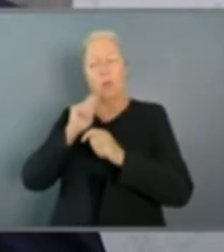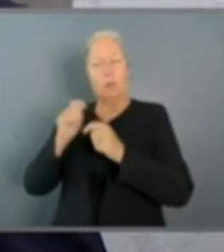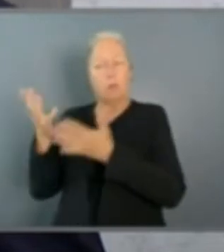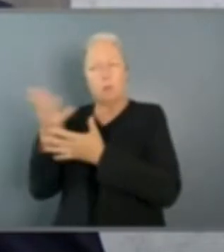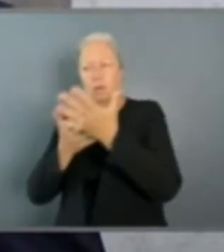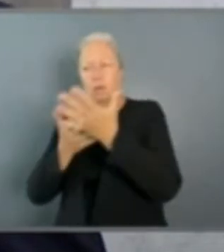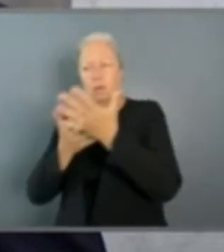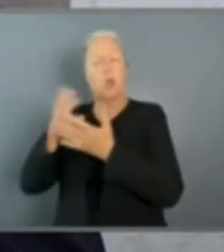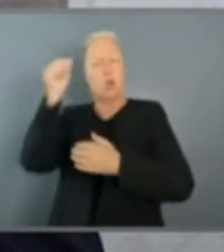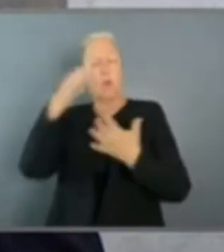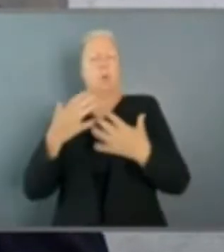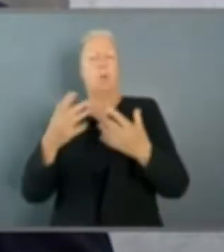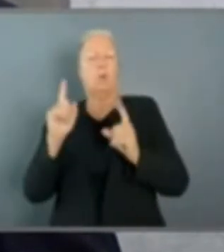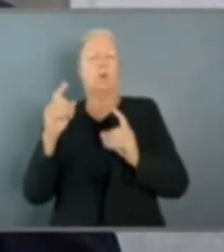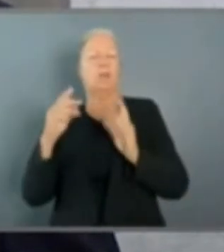needs are.